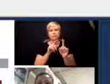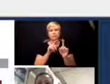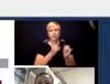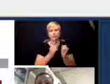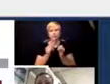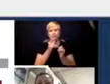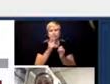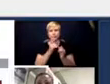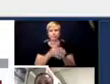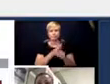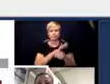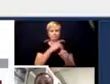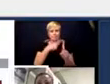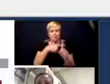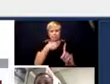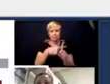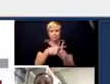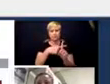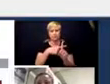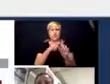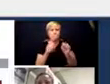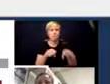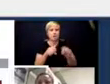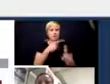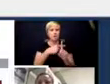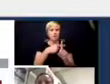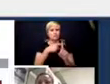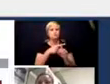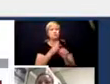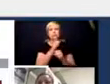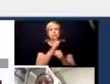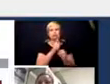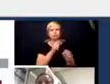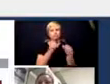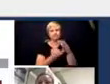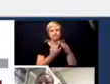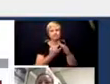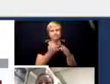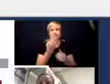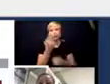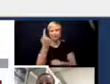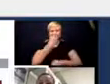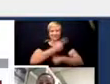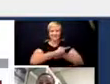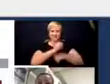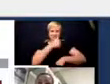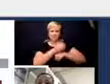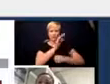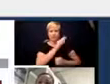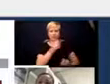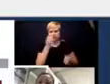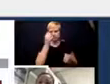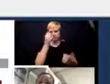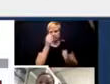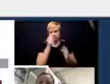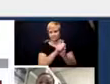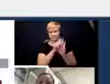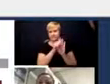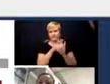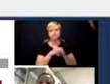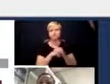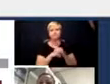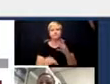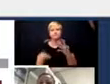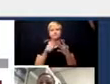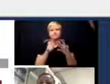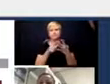positive cases to ensure that they isolate for at least 14 days based on symptoms to help prevent the spread of the virus. The second